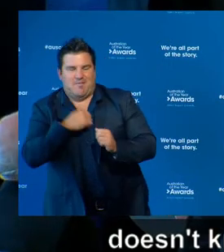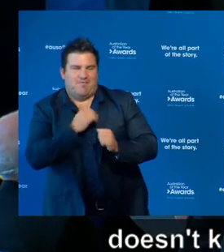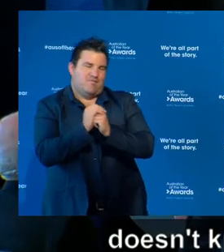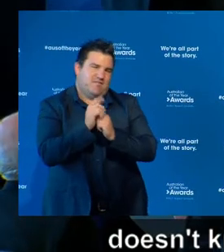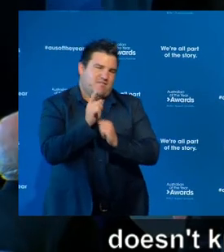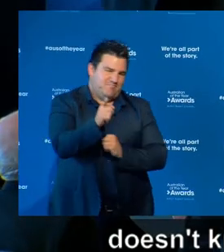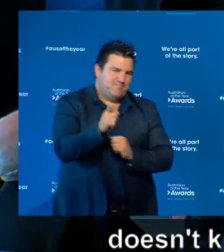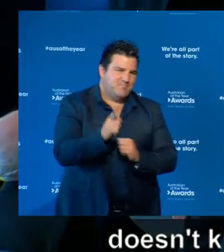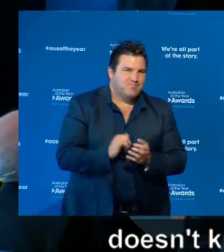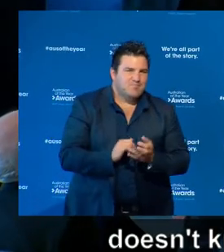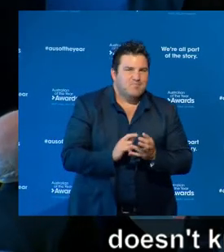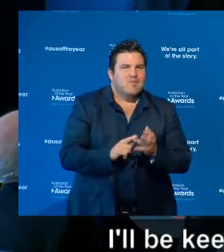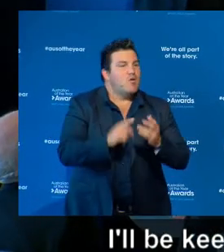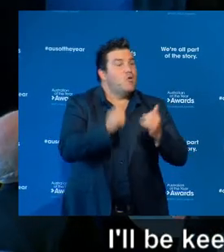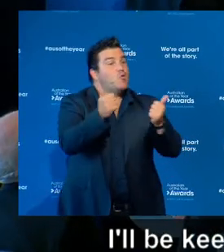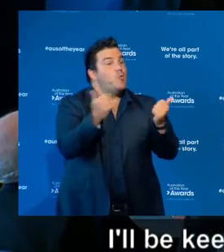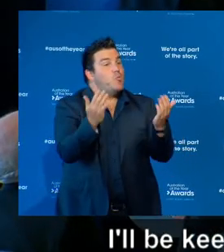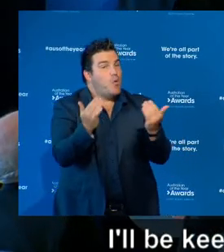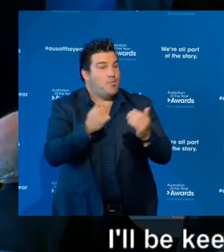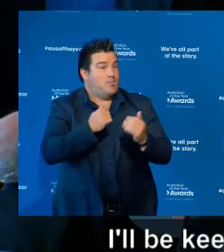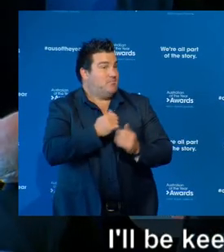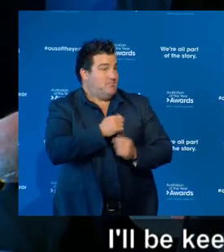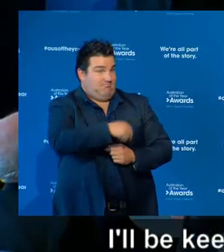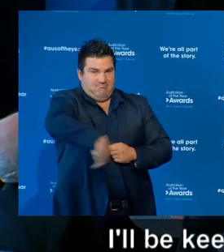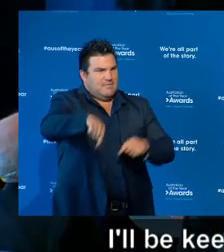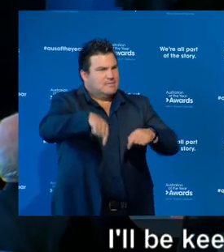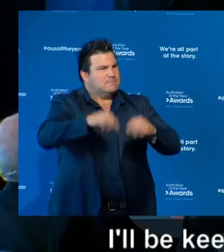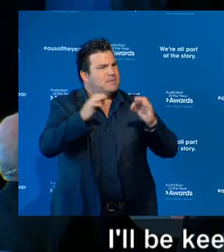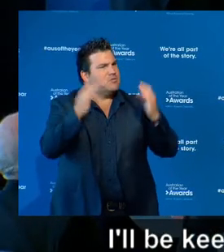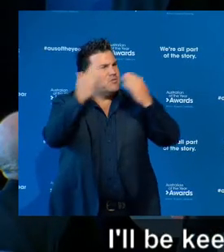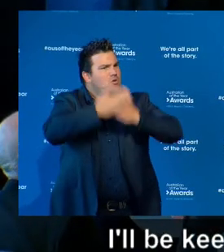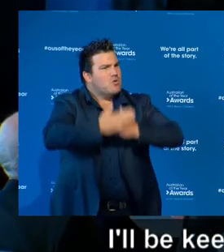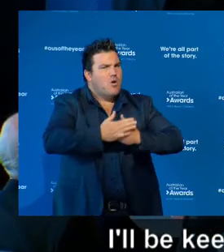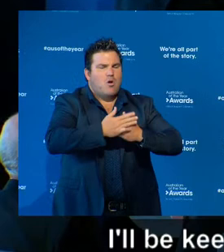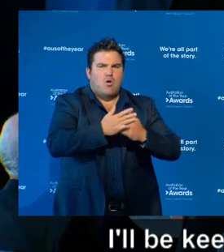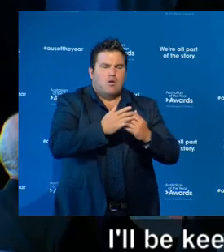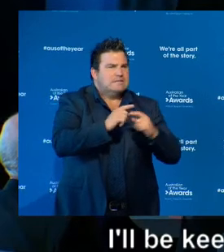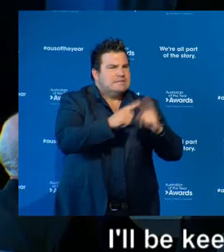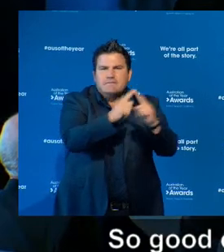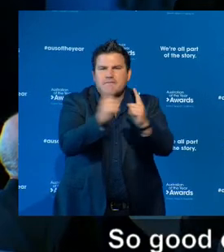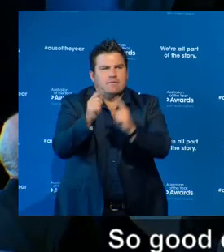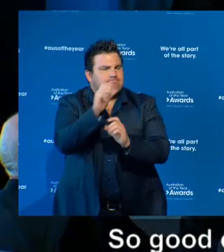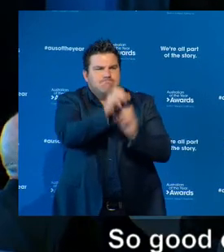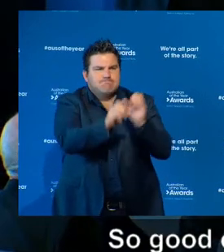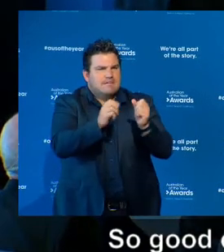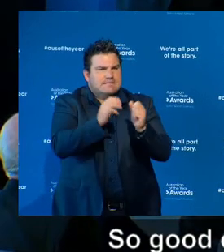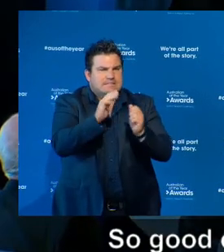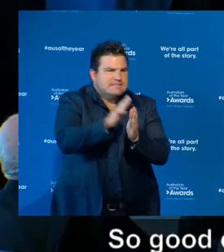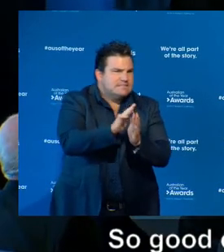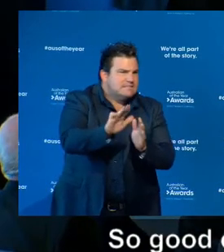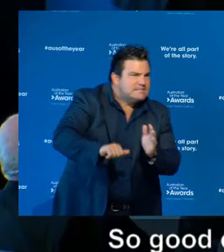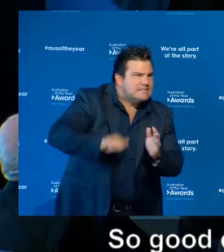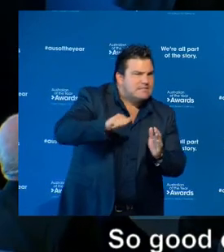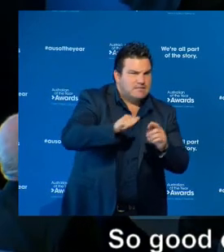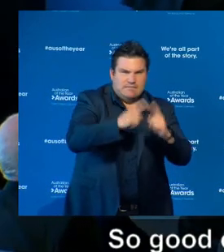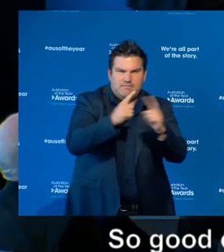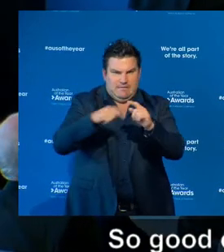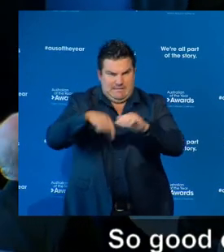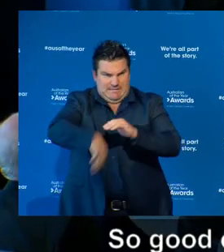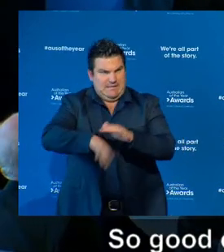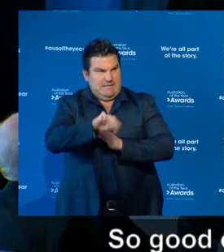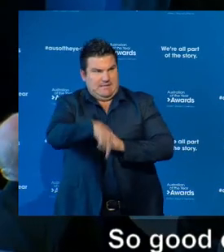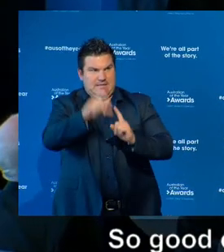good evening, and welcome to this special evening, which celebrates the unique gifts of people that live in Canberra.